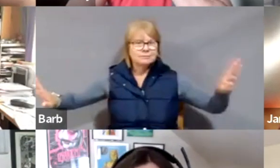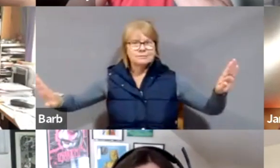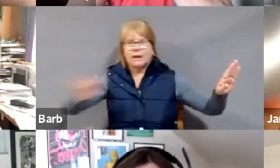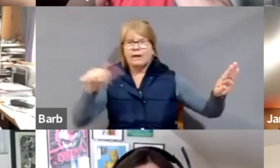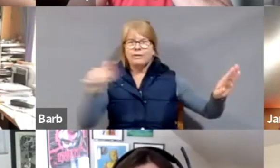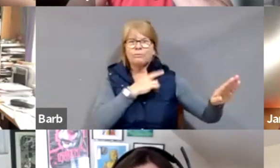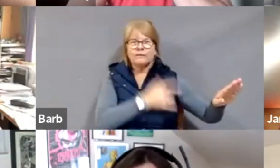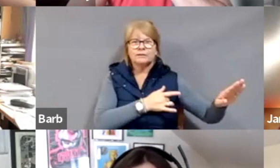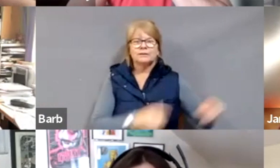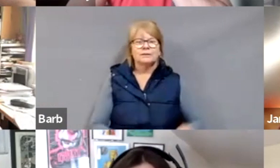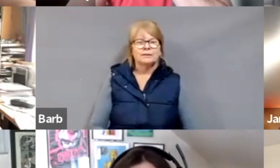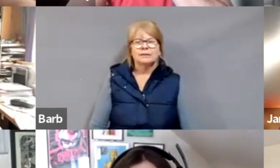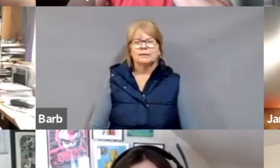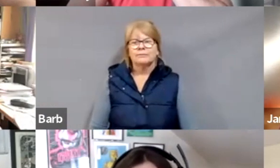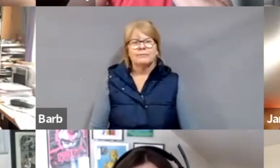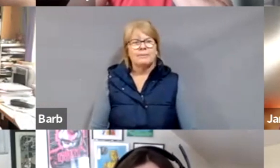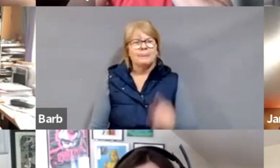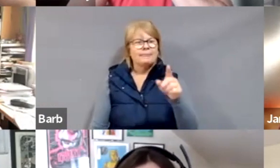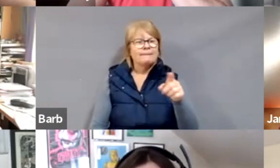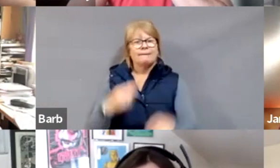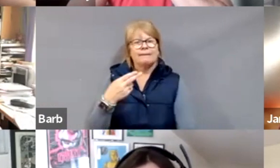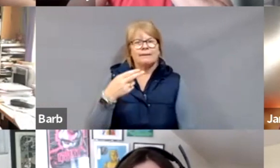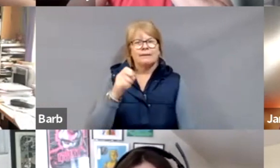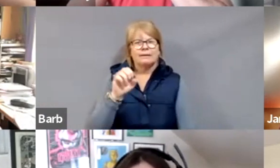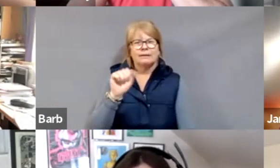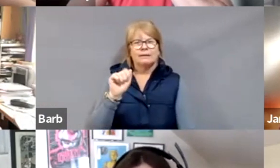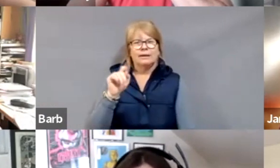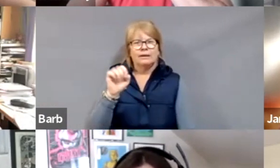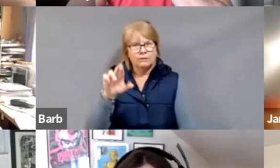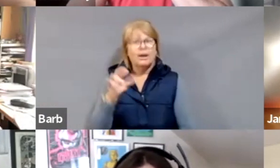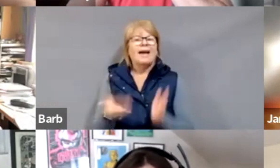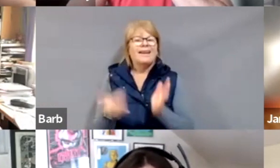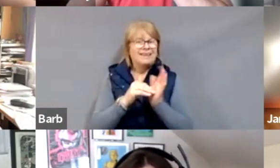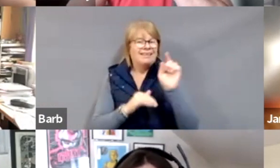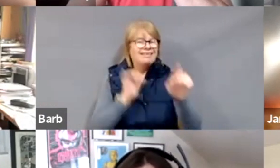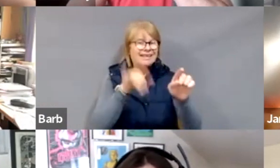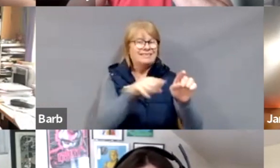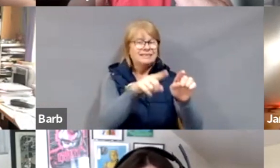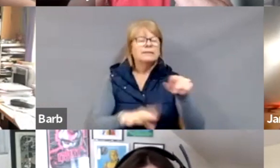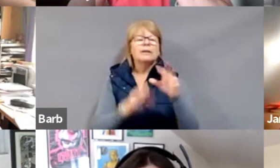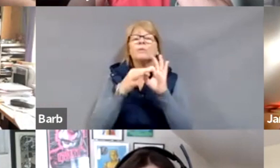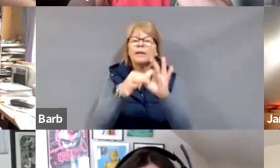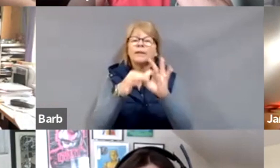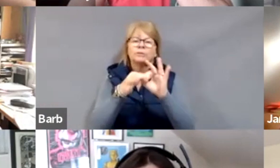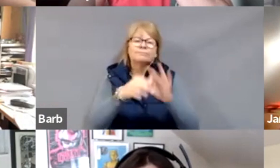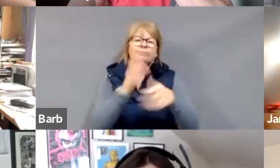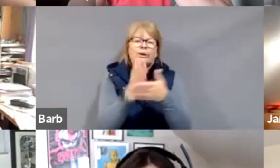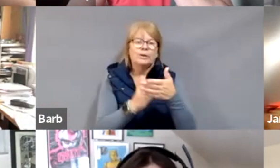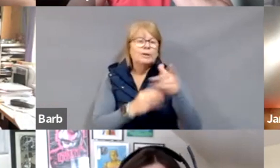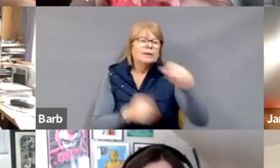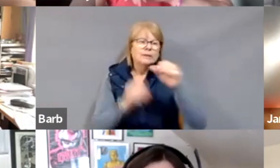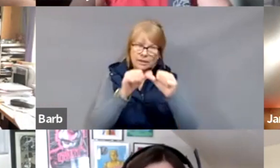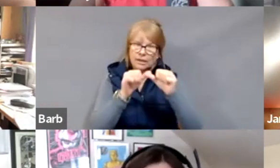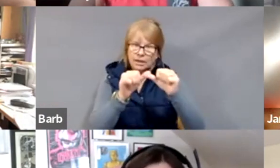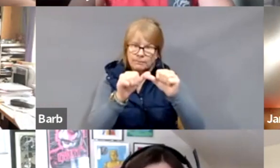That I think has a lot to do with just like investing in the relationships, is keep showing up. I you know, I'm originally